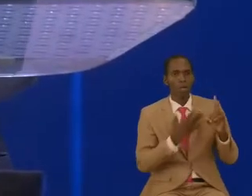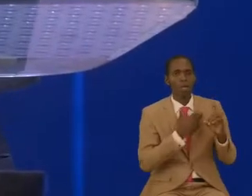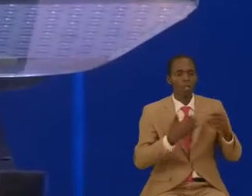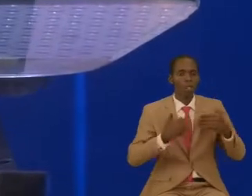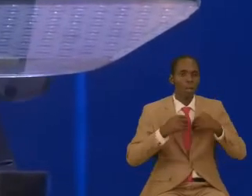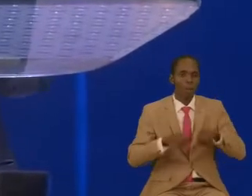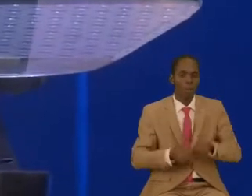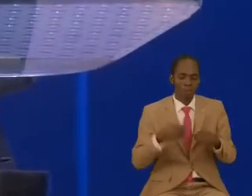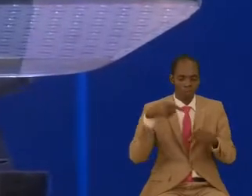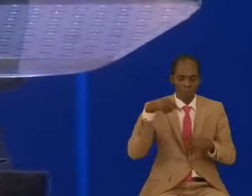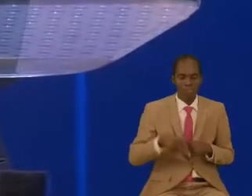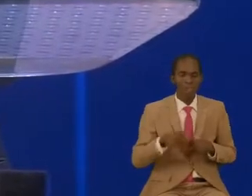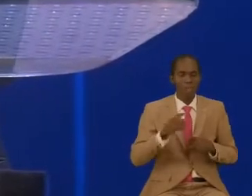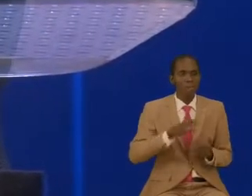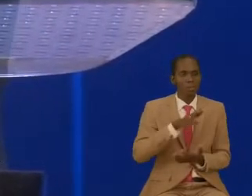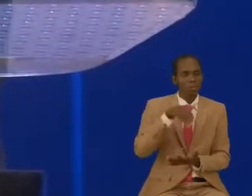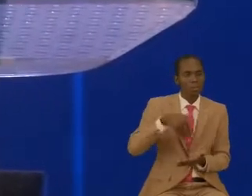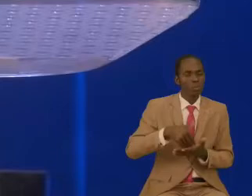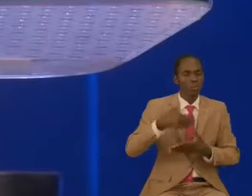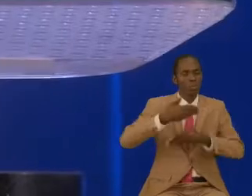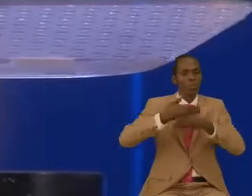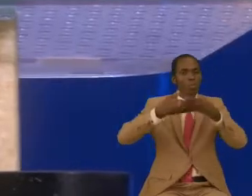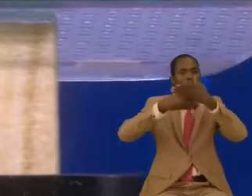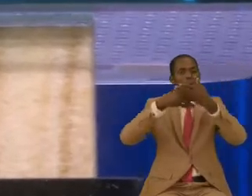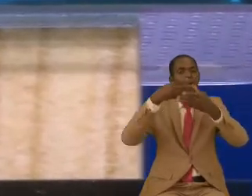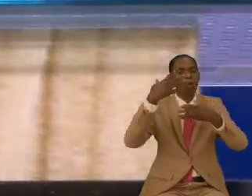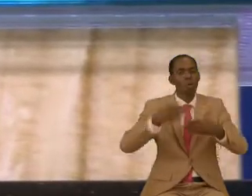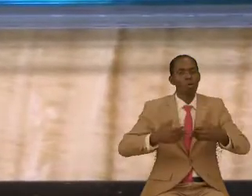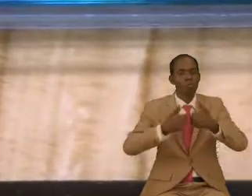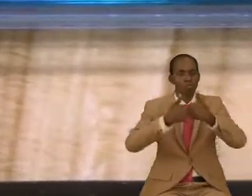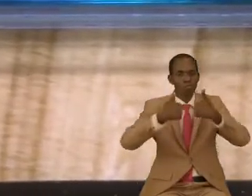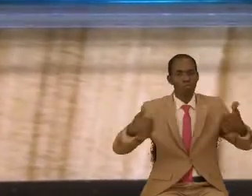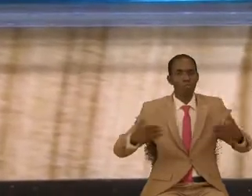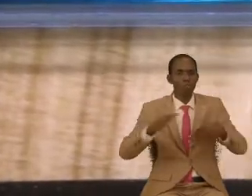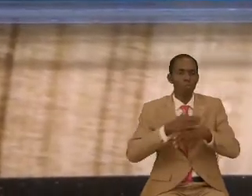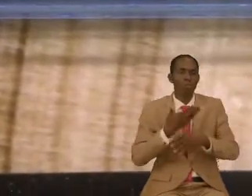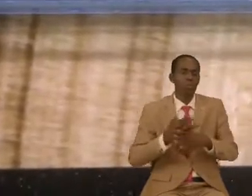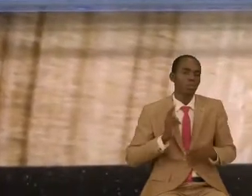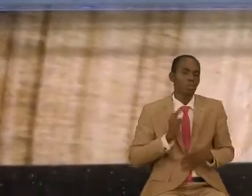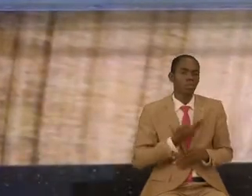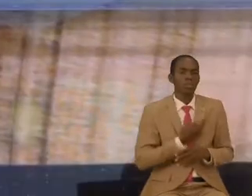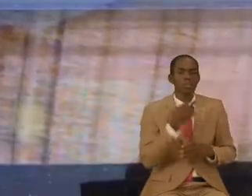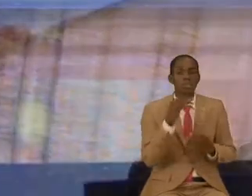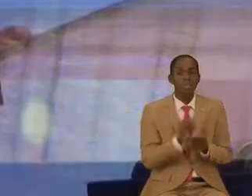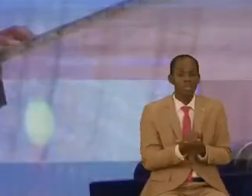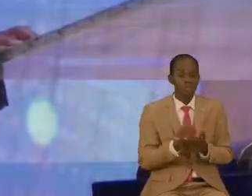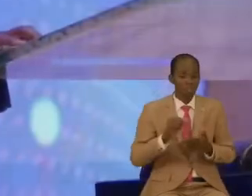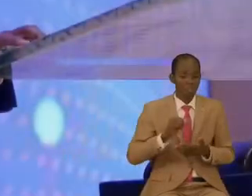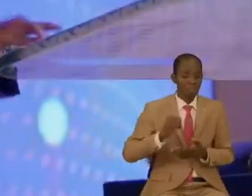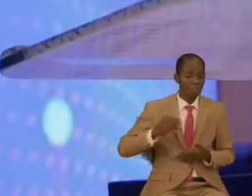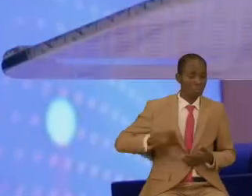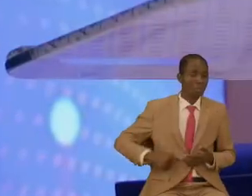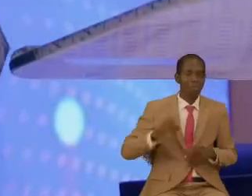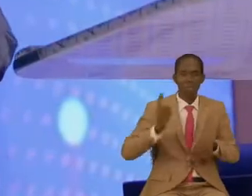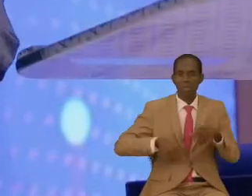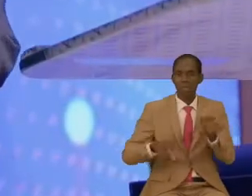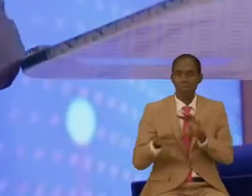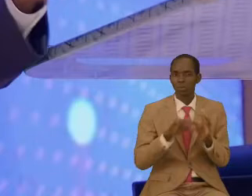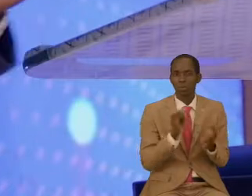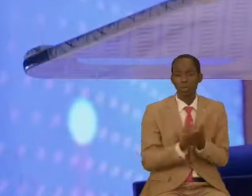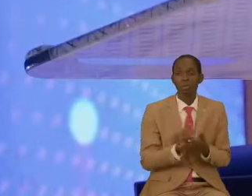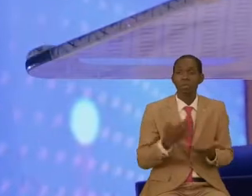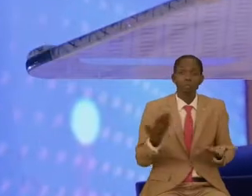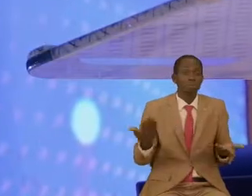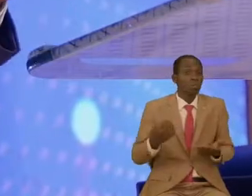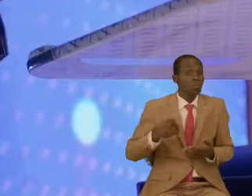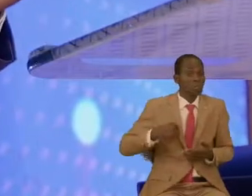down the middle wall of partition between us. He said circumcision could not do that. Actually,